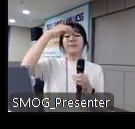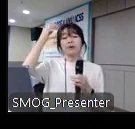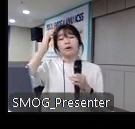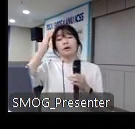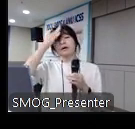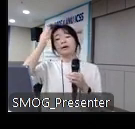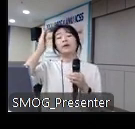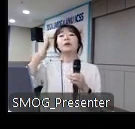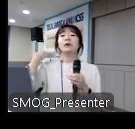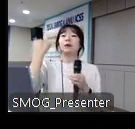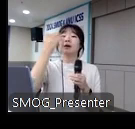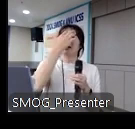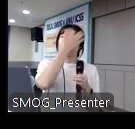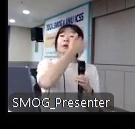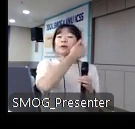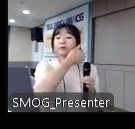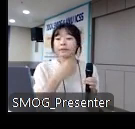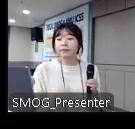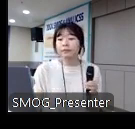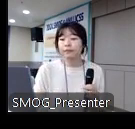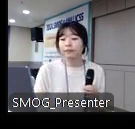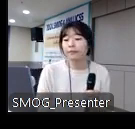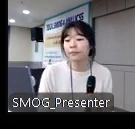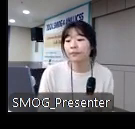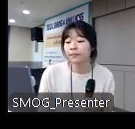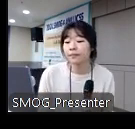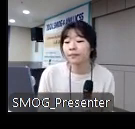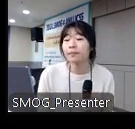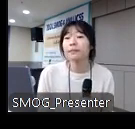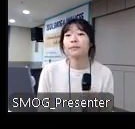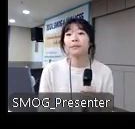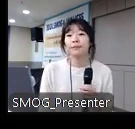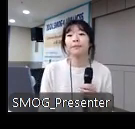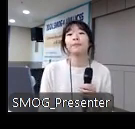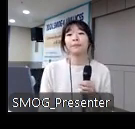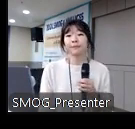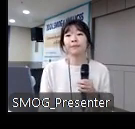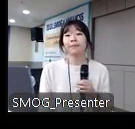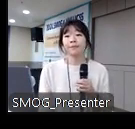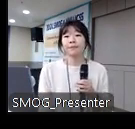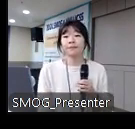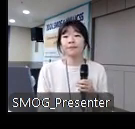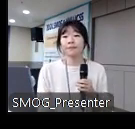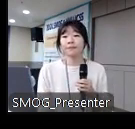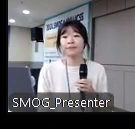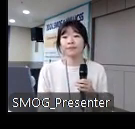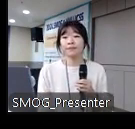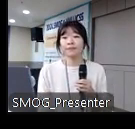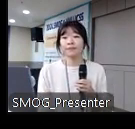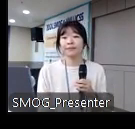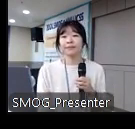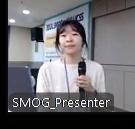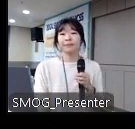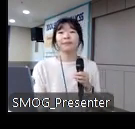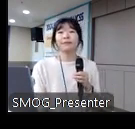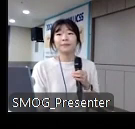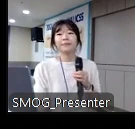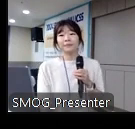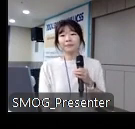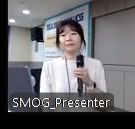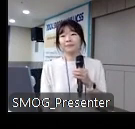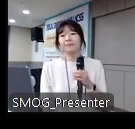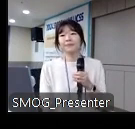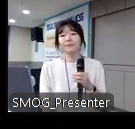little surprised to see in 31 that all of these three strategies are available, because I had thought of the bear